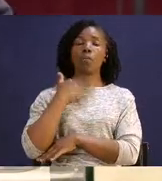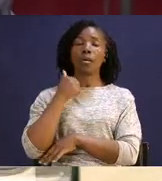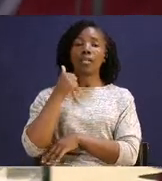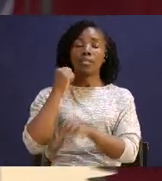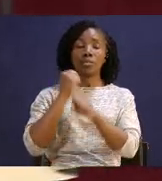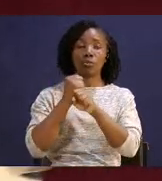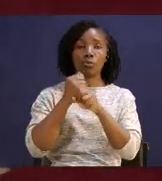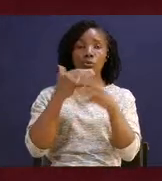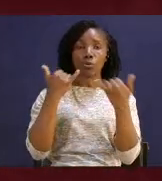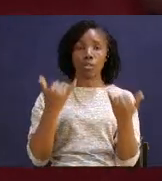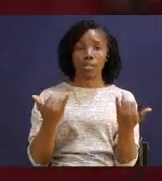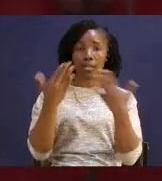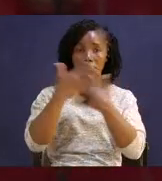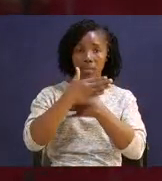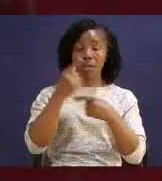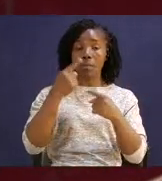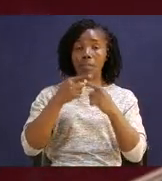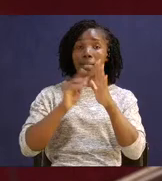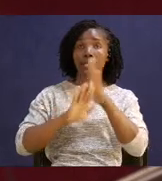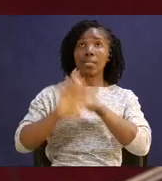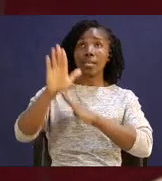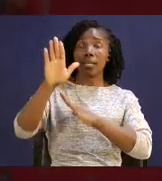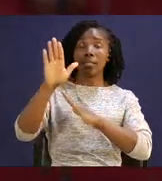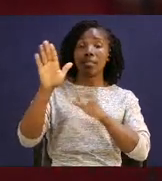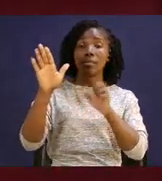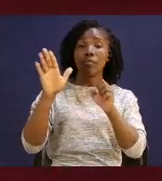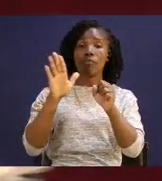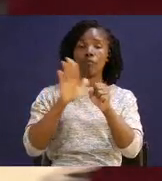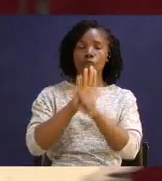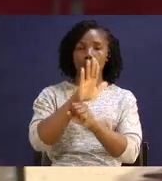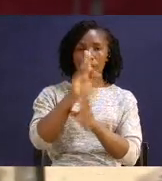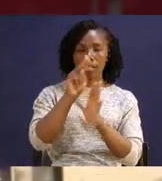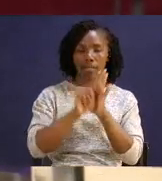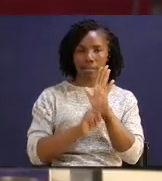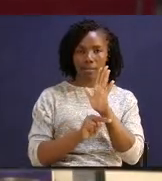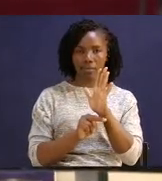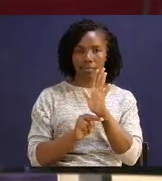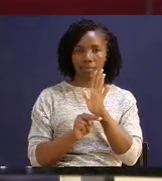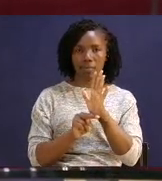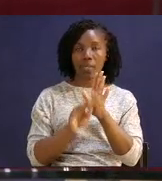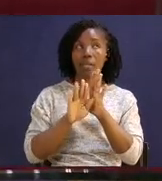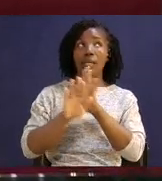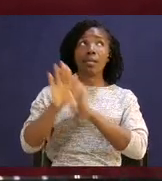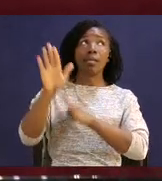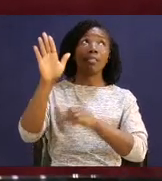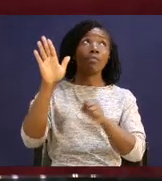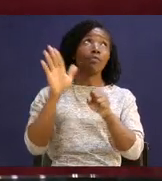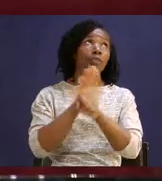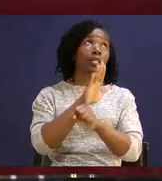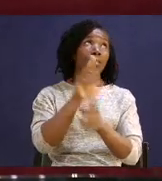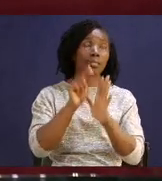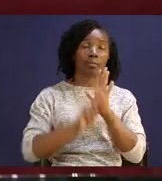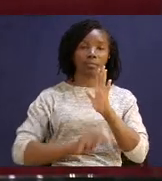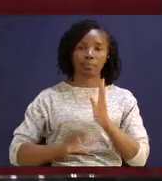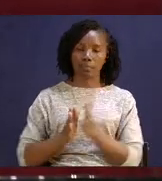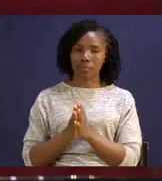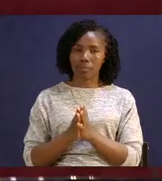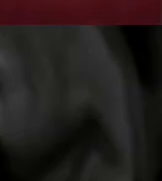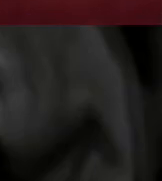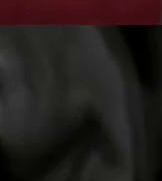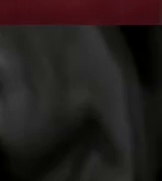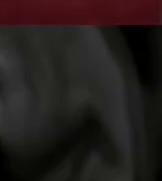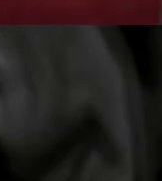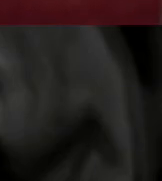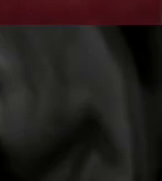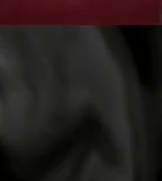But of his fullness, of his fullness, of his fullness. Tell your neighbor, of his fullness. Have we